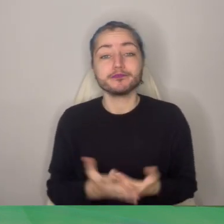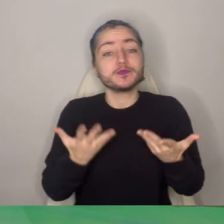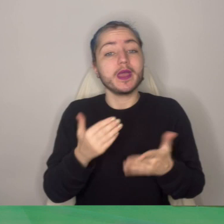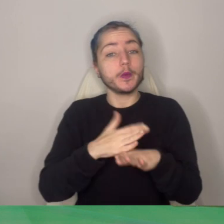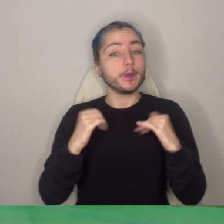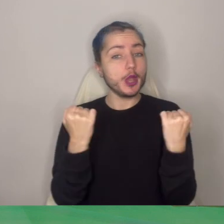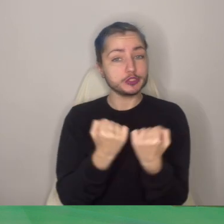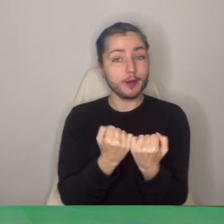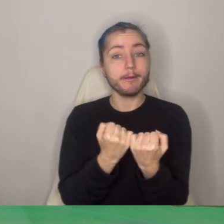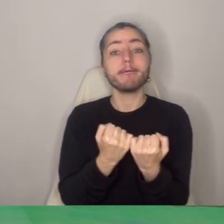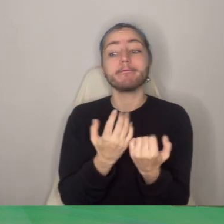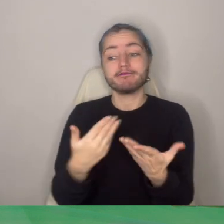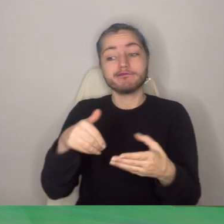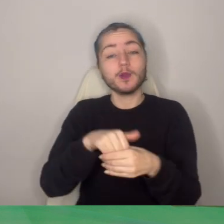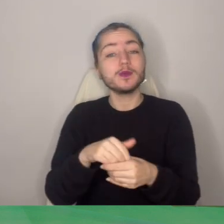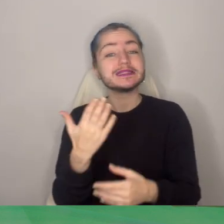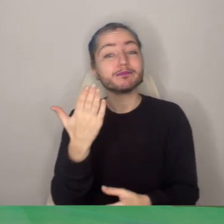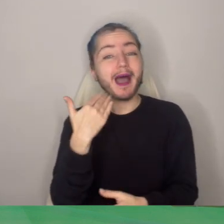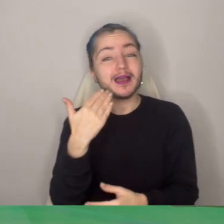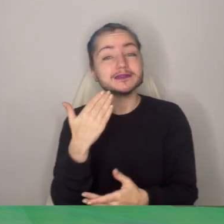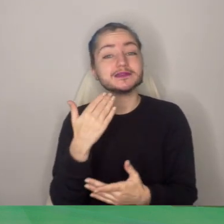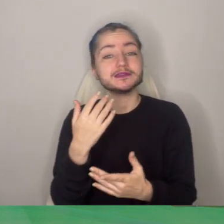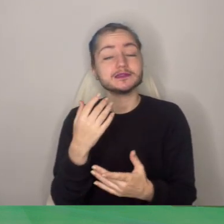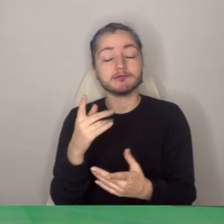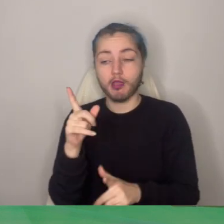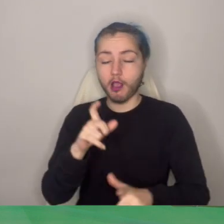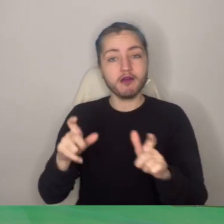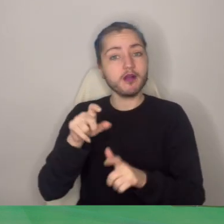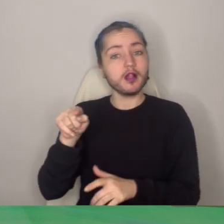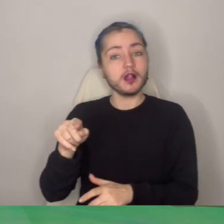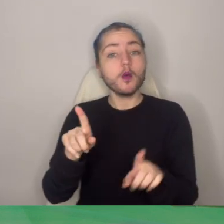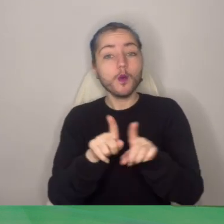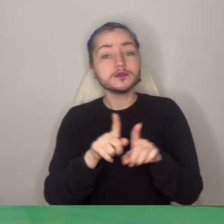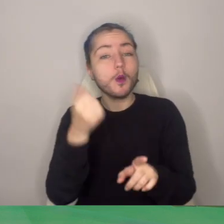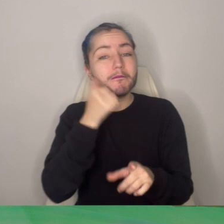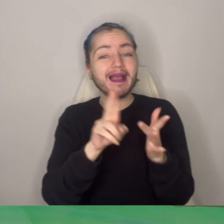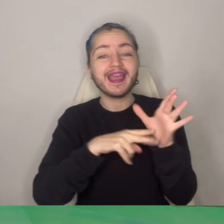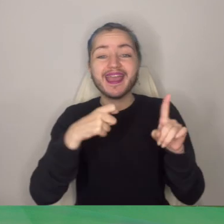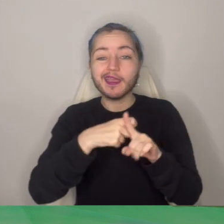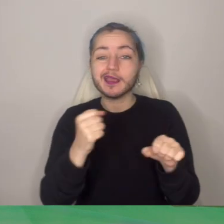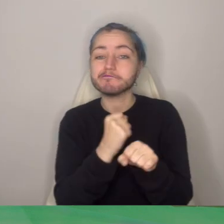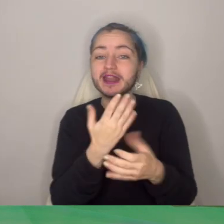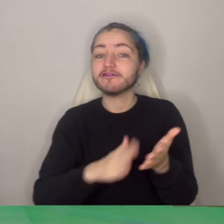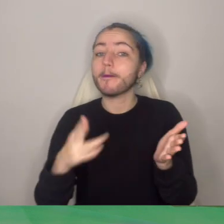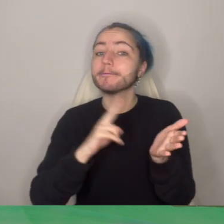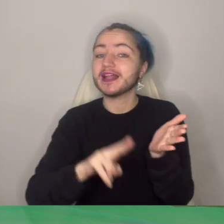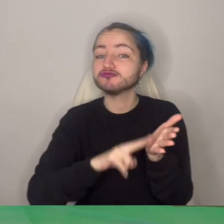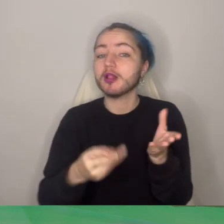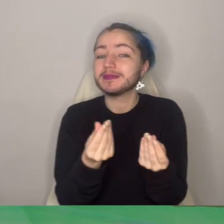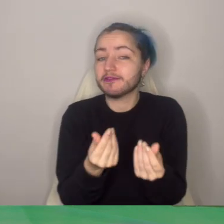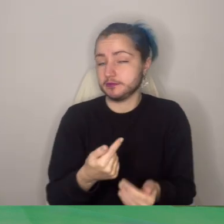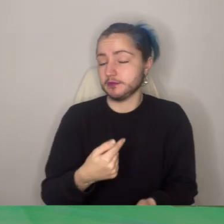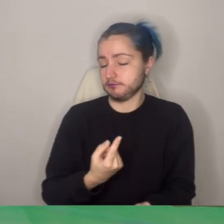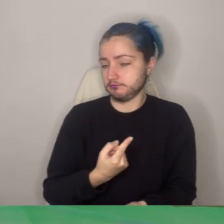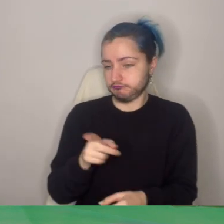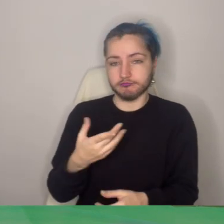some spices that release colour and some black ink that's made also from natural materials, which I've got here. We're going to